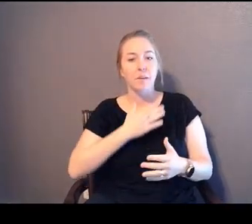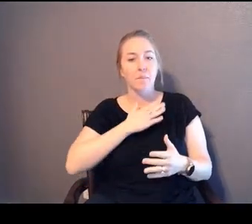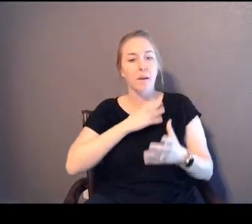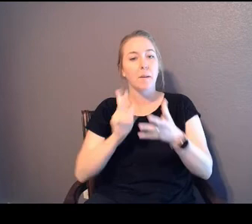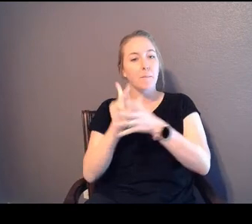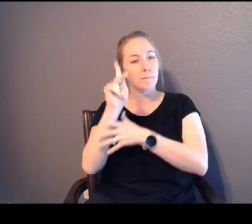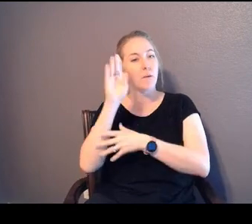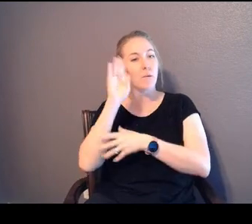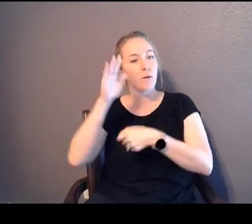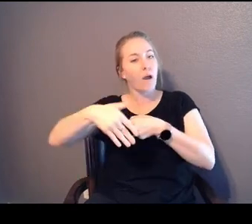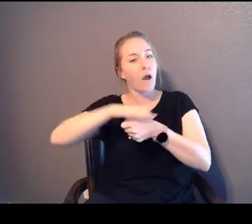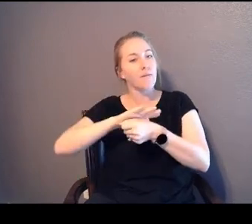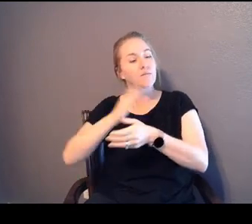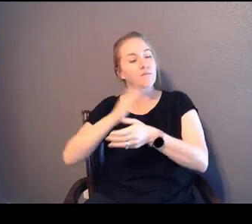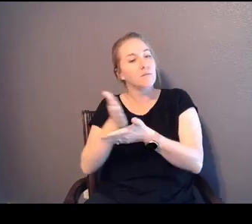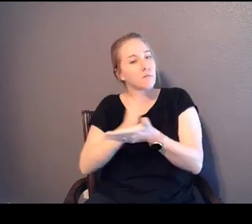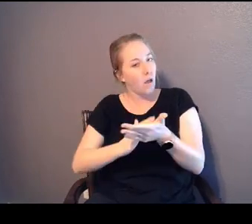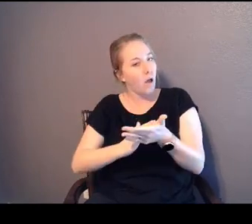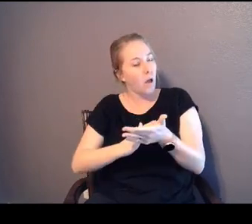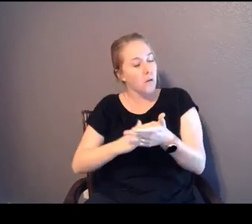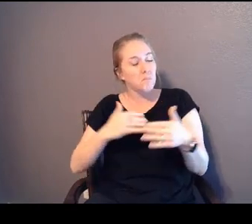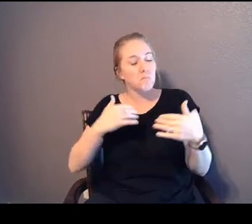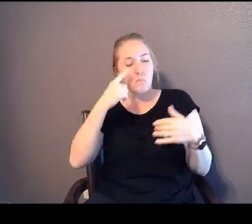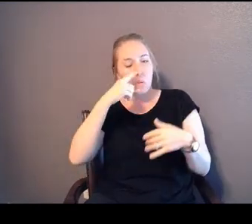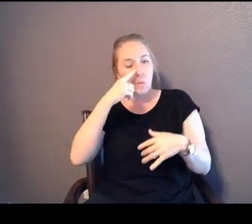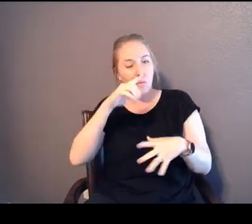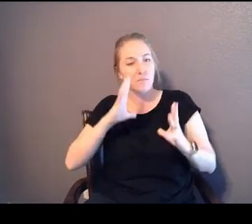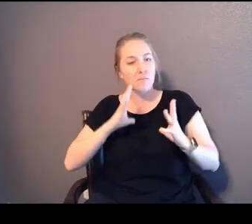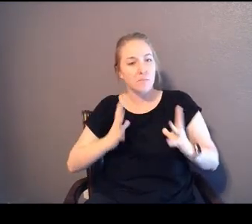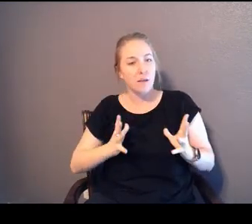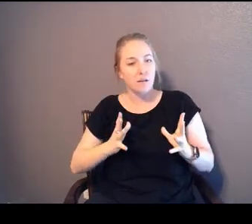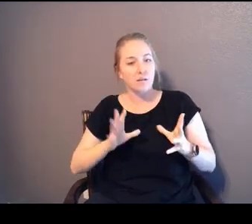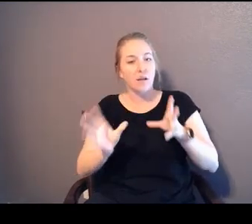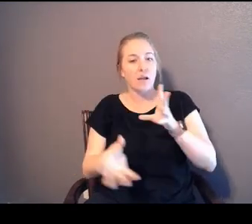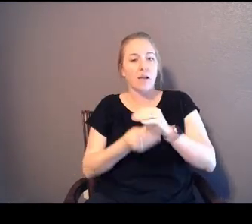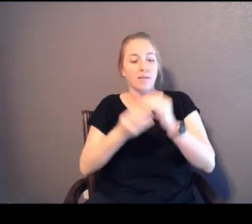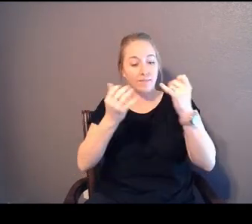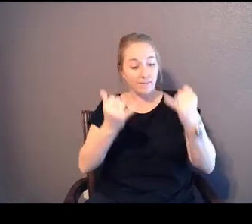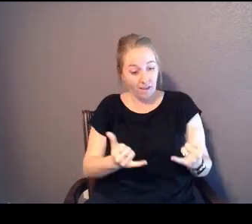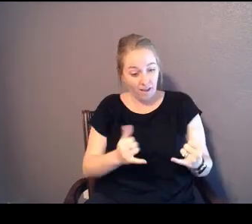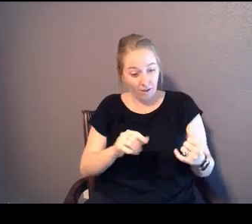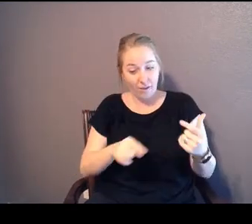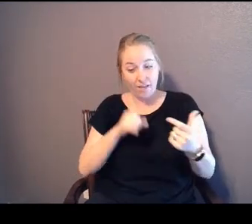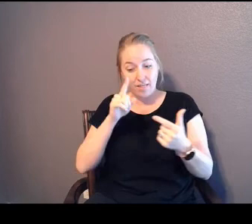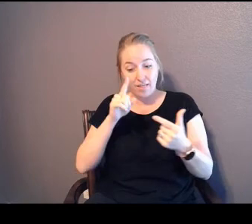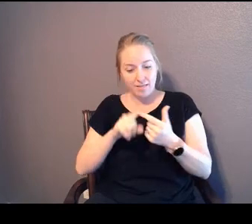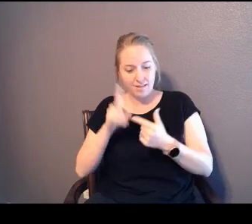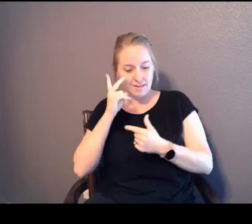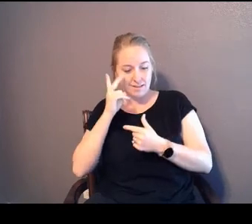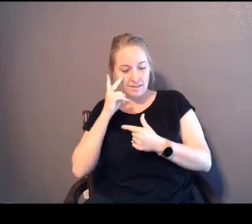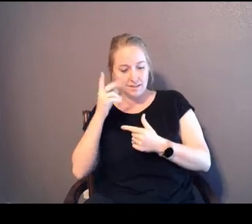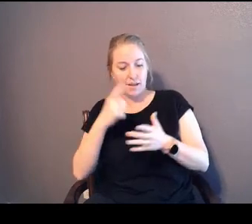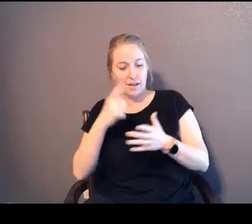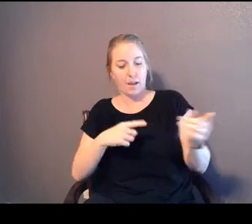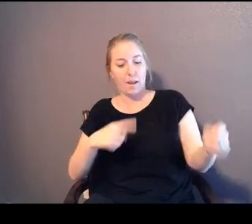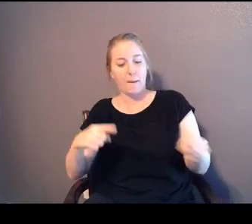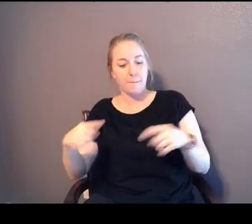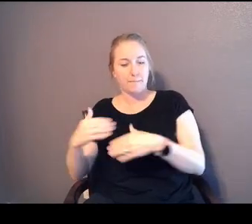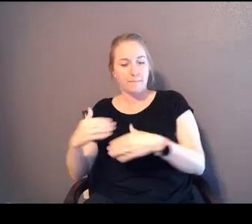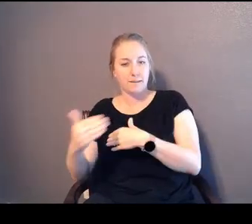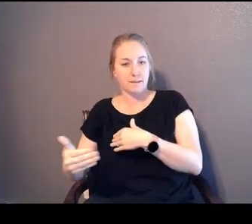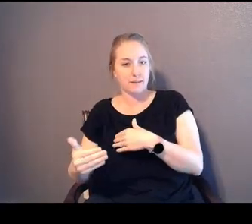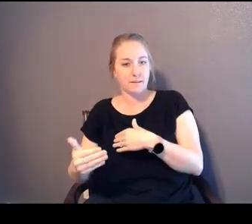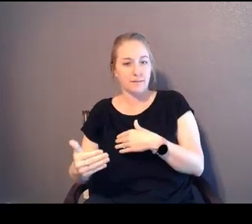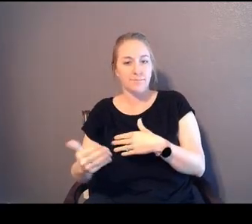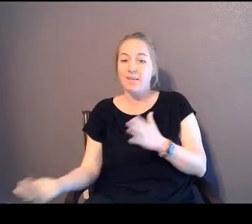mind that. I just want to get it in there now so that I can sort of see what's what. Again, now I don't need this line anymore.